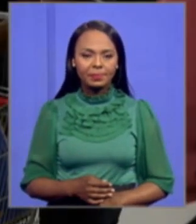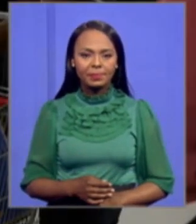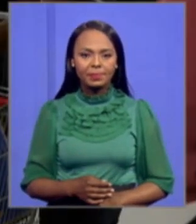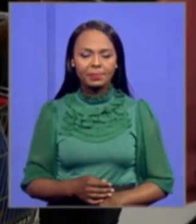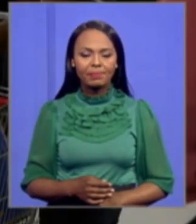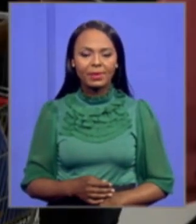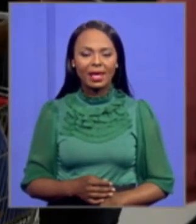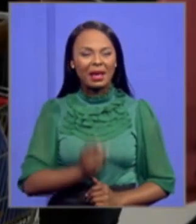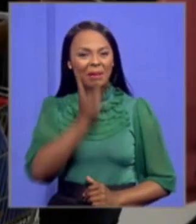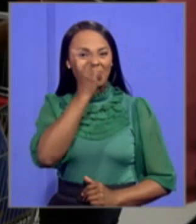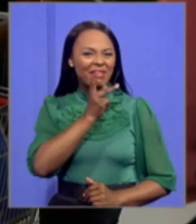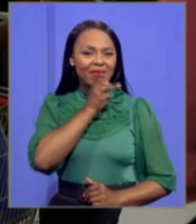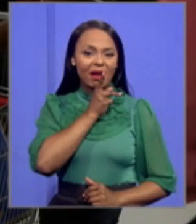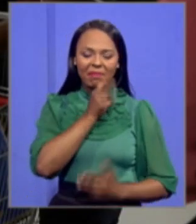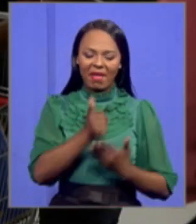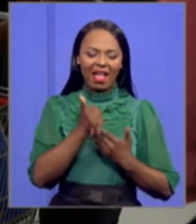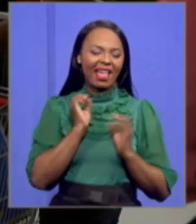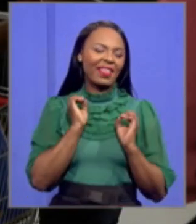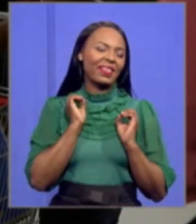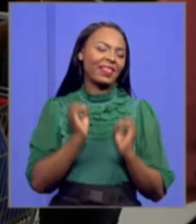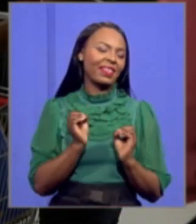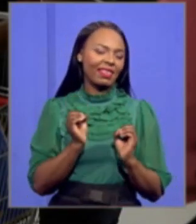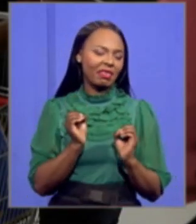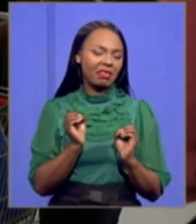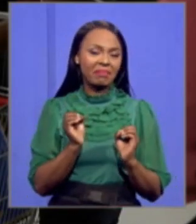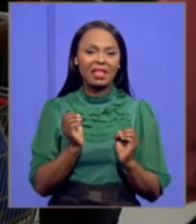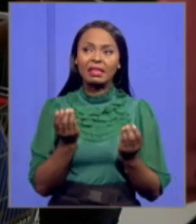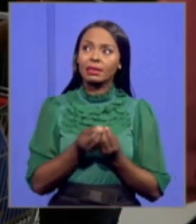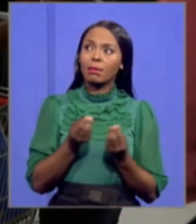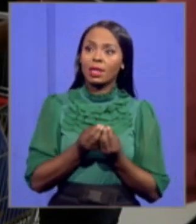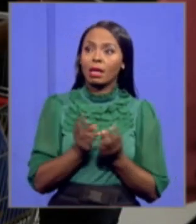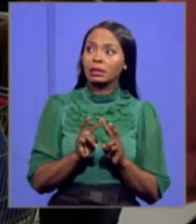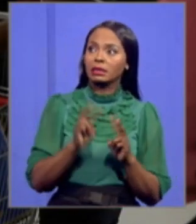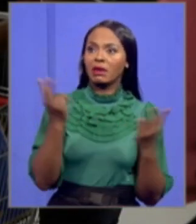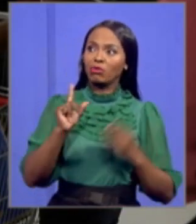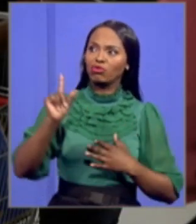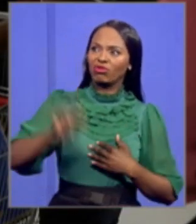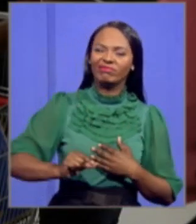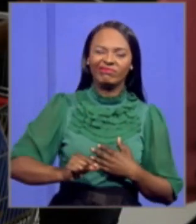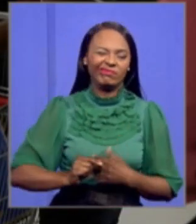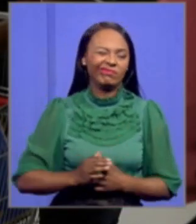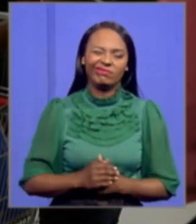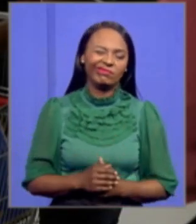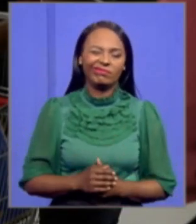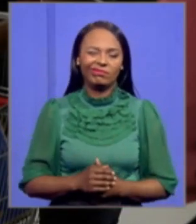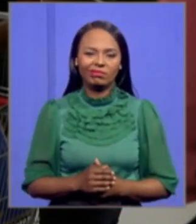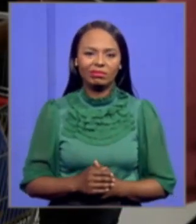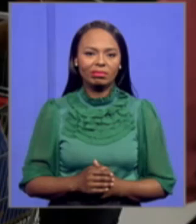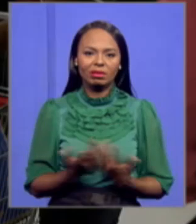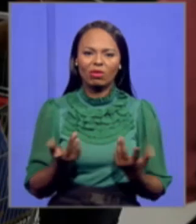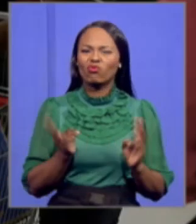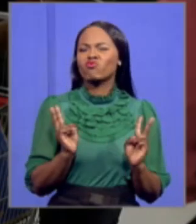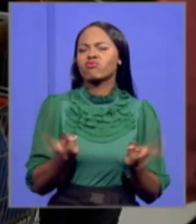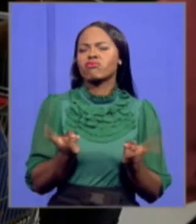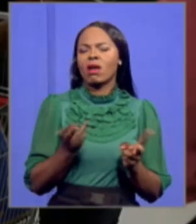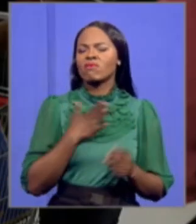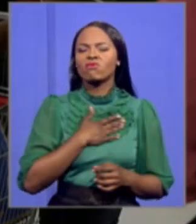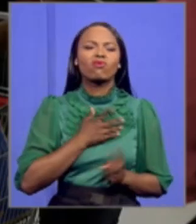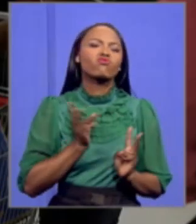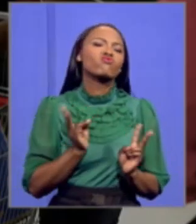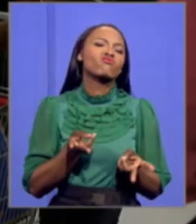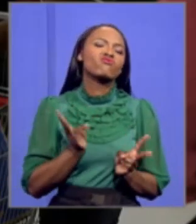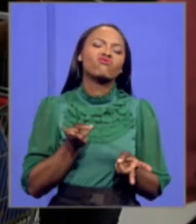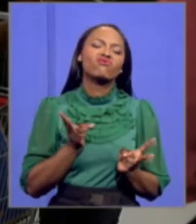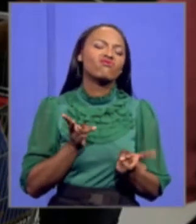Nna Black Friday a nsebeletse bila ke bone phapang ya thepa e rekiswang ka Black Friday le thepa ena e rekiswang hara